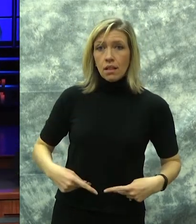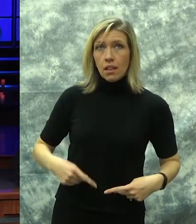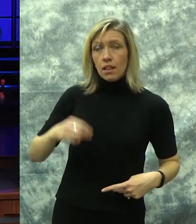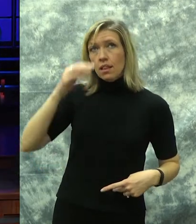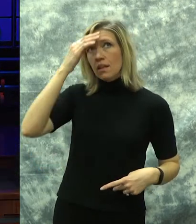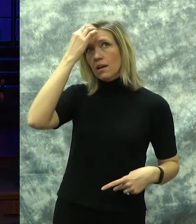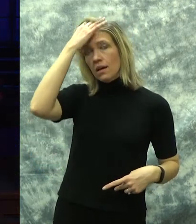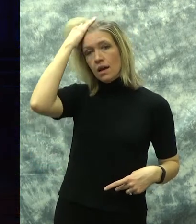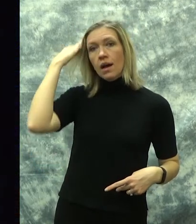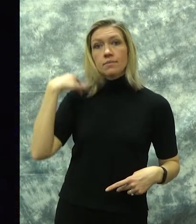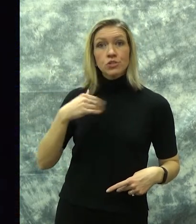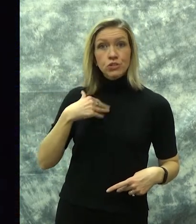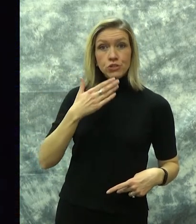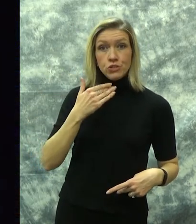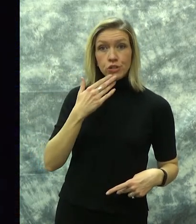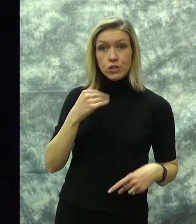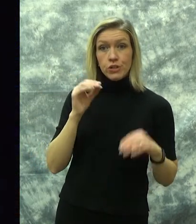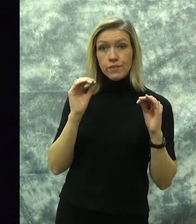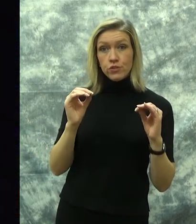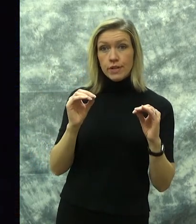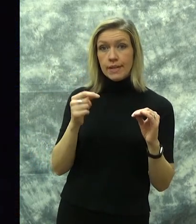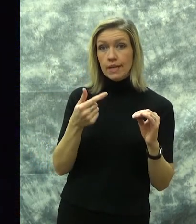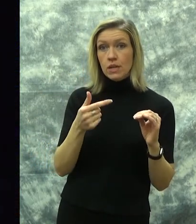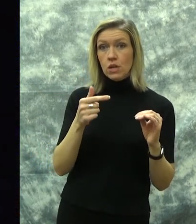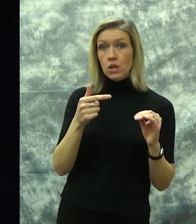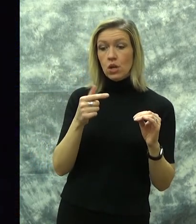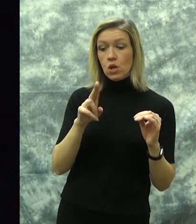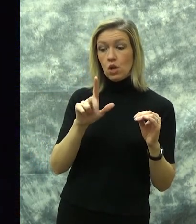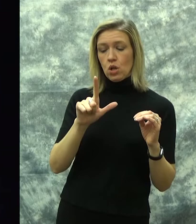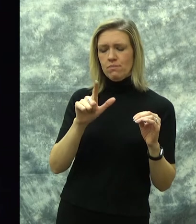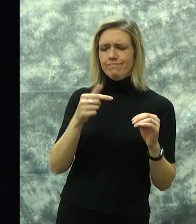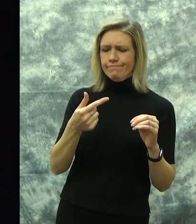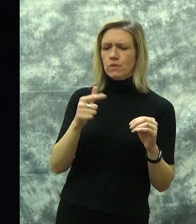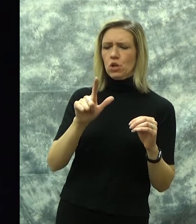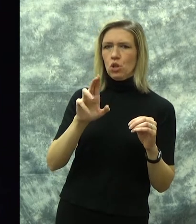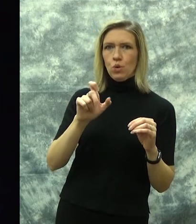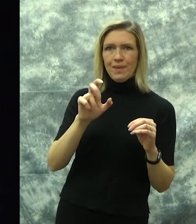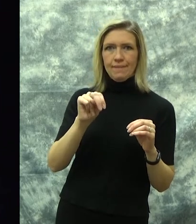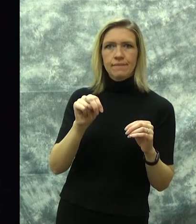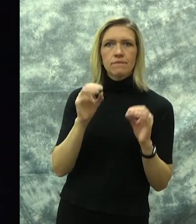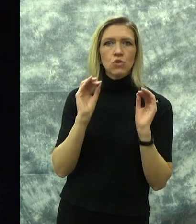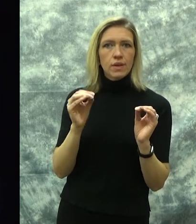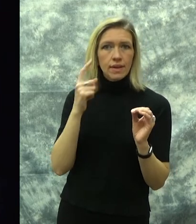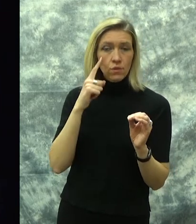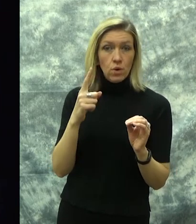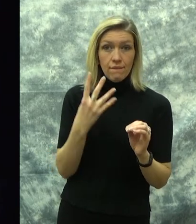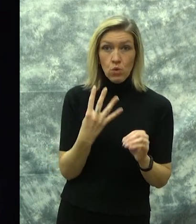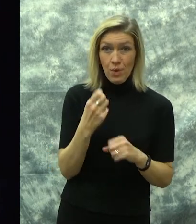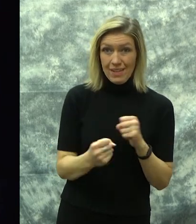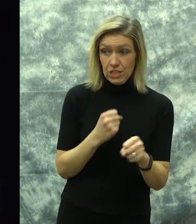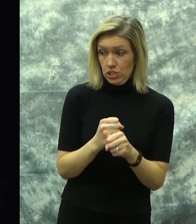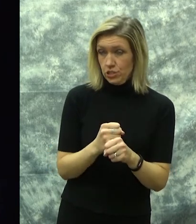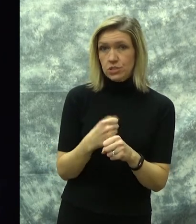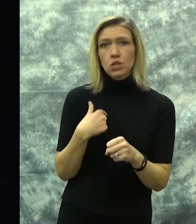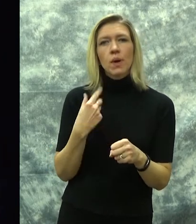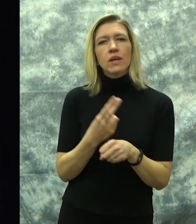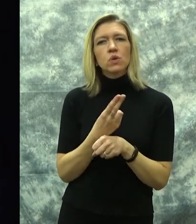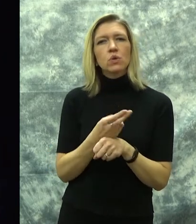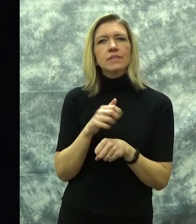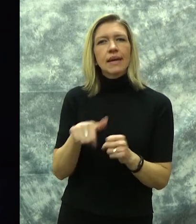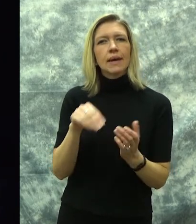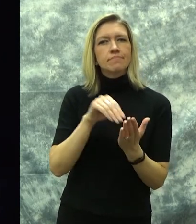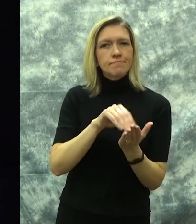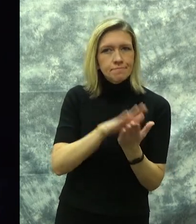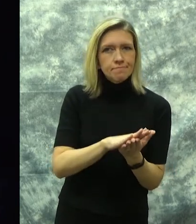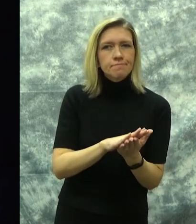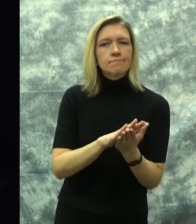sugar-free and gluten-free for 4.5 years now. And so I used this time to renew my commitment to that because